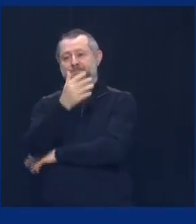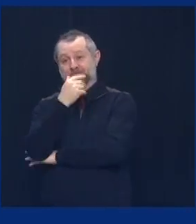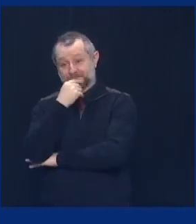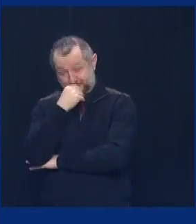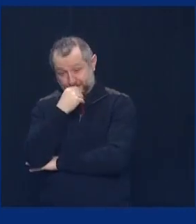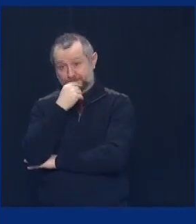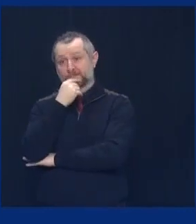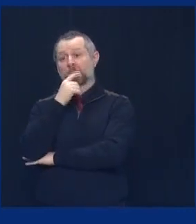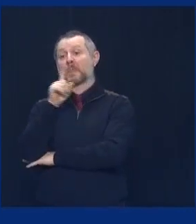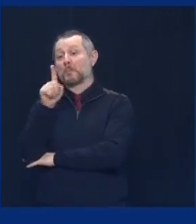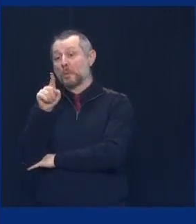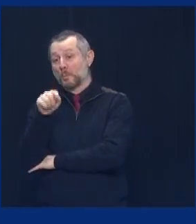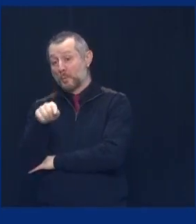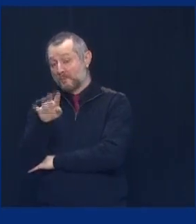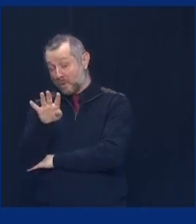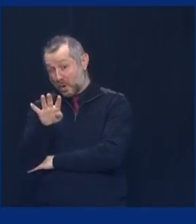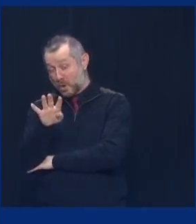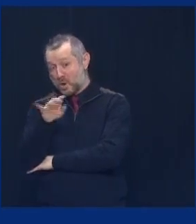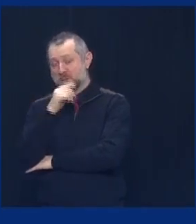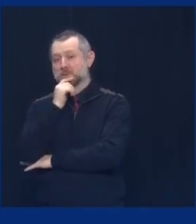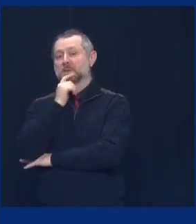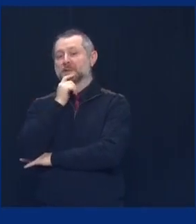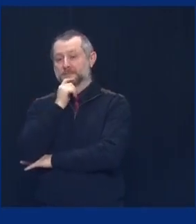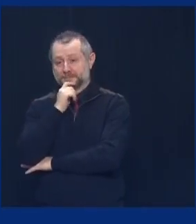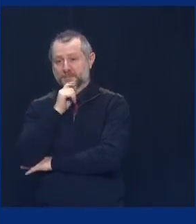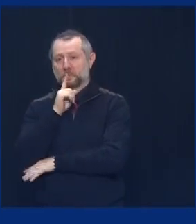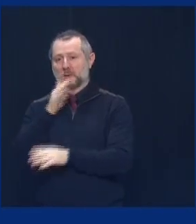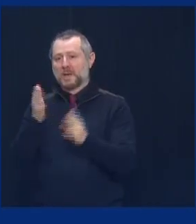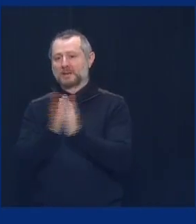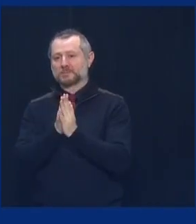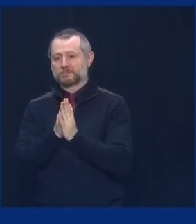1.4, well, ask Rob about the